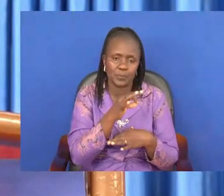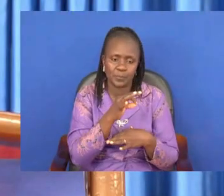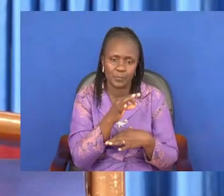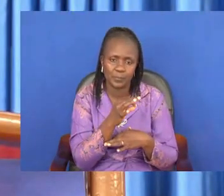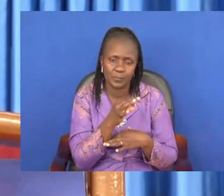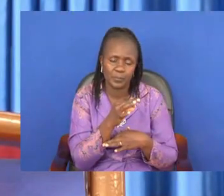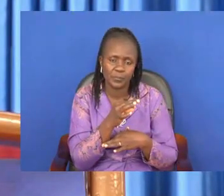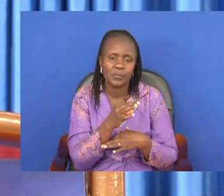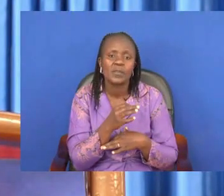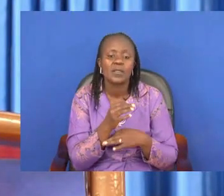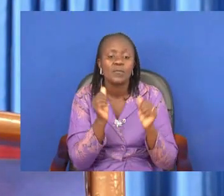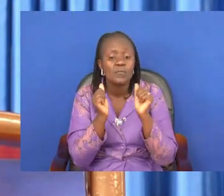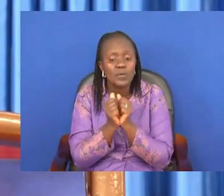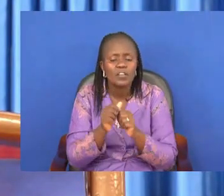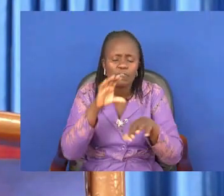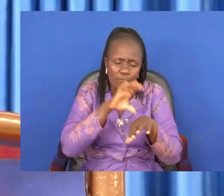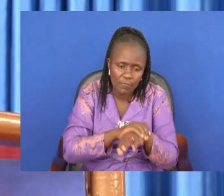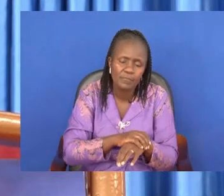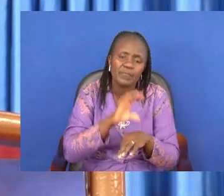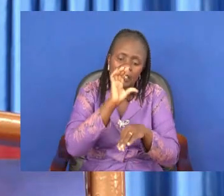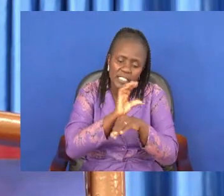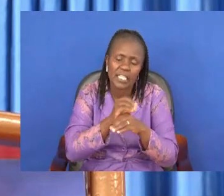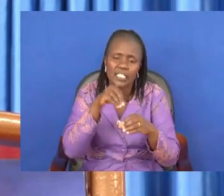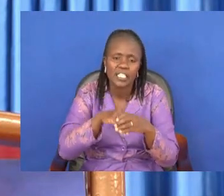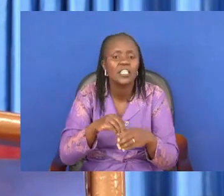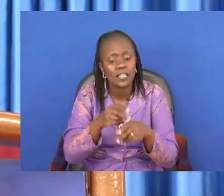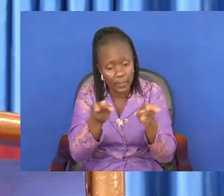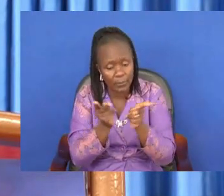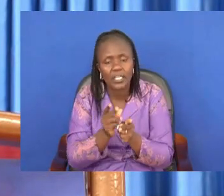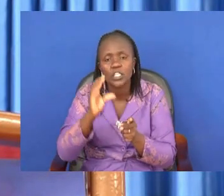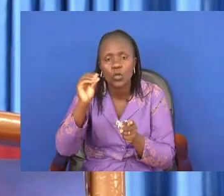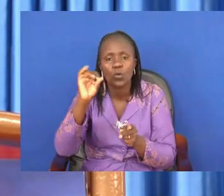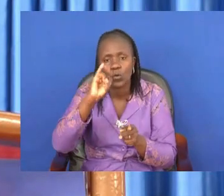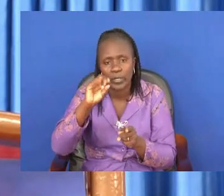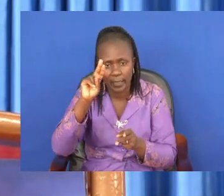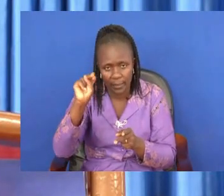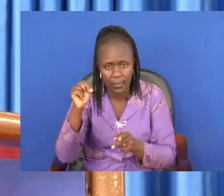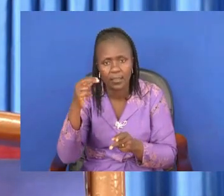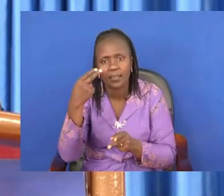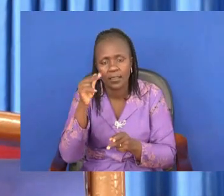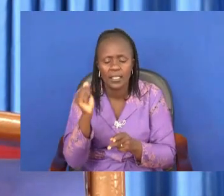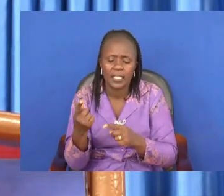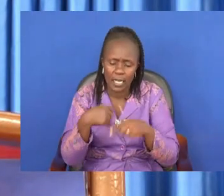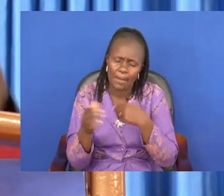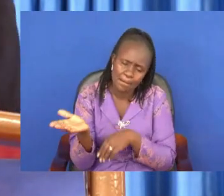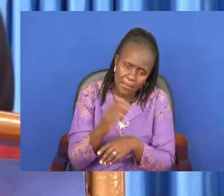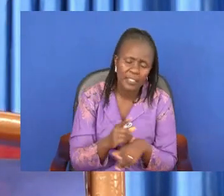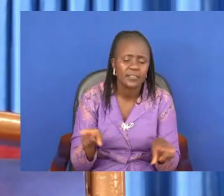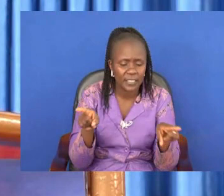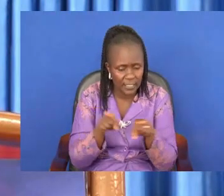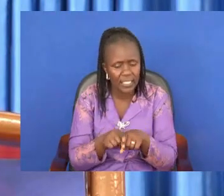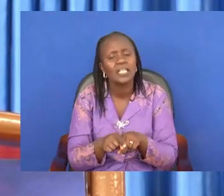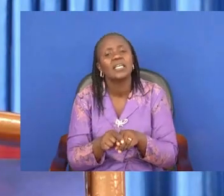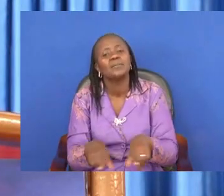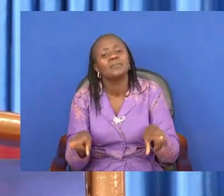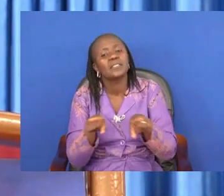this because he's the one who founded the church in Corinth. So because he founded that church in Corinth, when he comes back there, he's